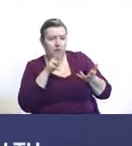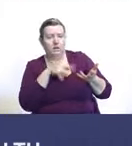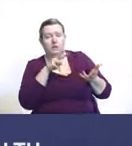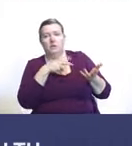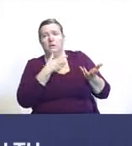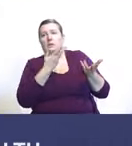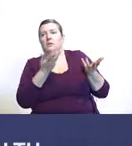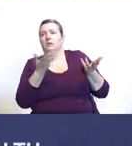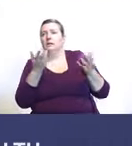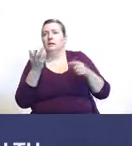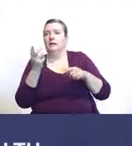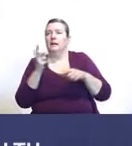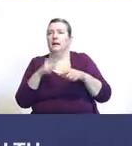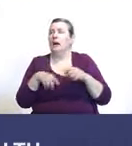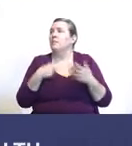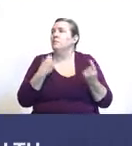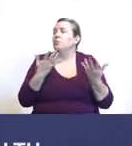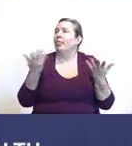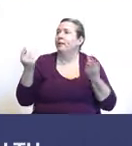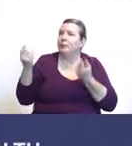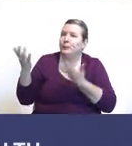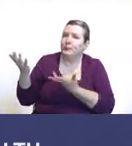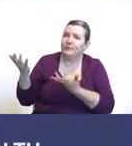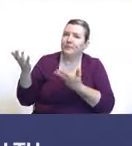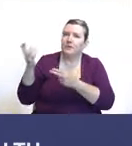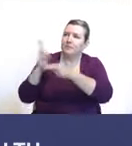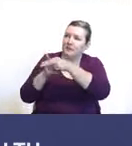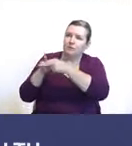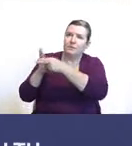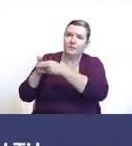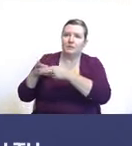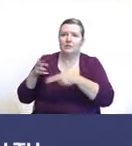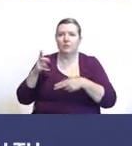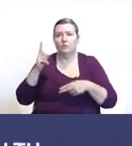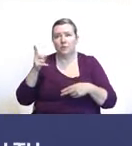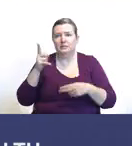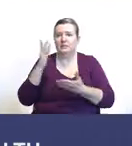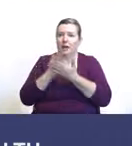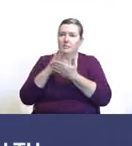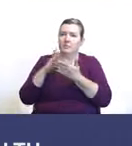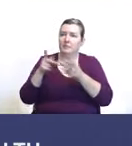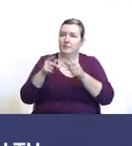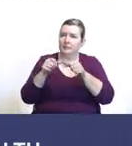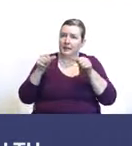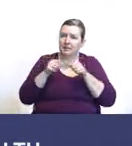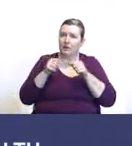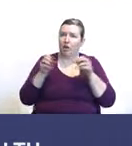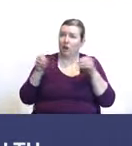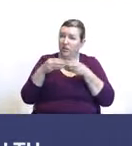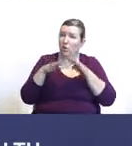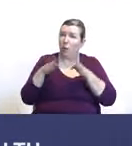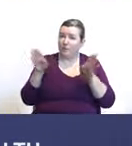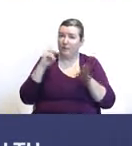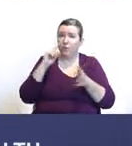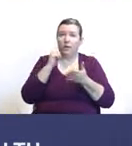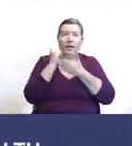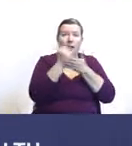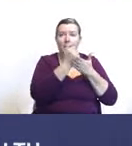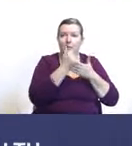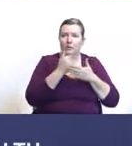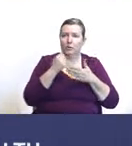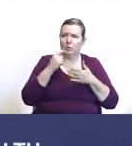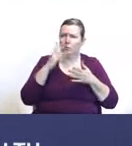done. You've hinted about opening the one-stops to people that are in trouble in person. Why not order it